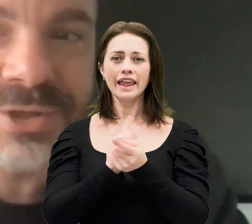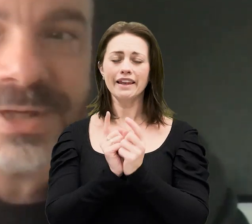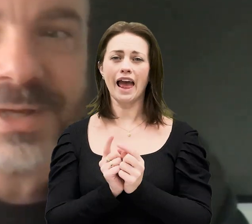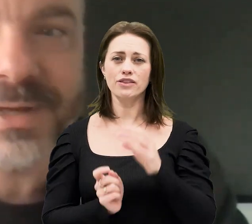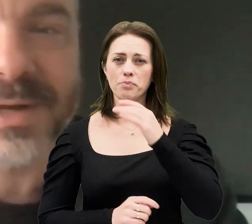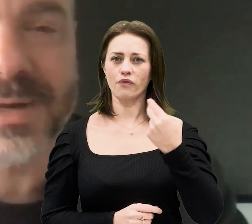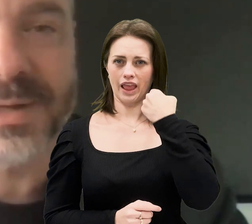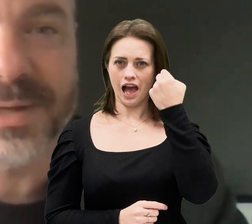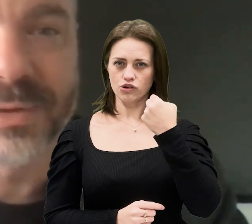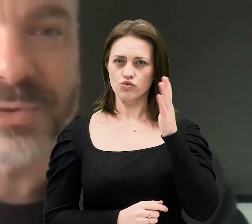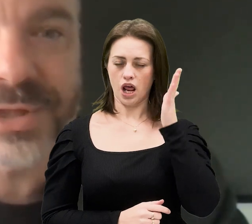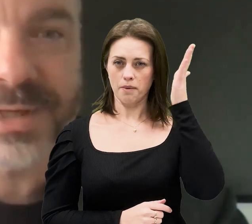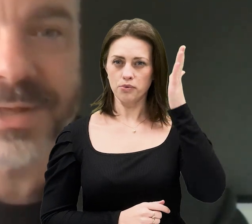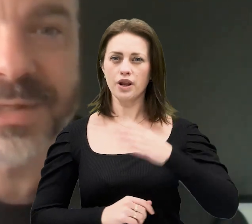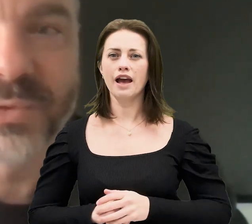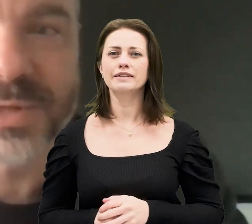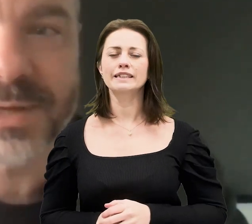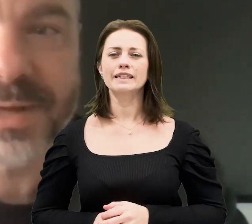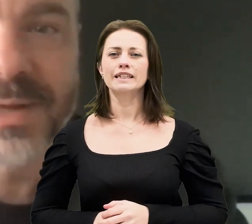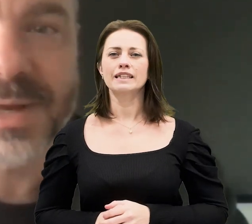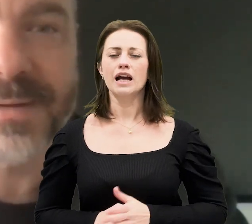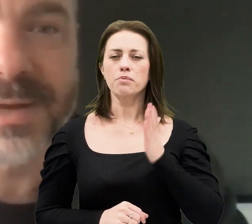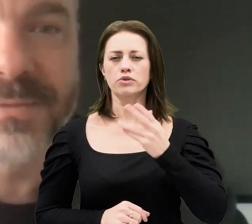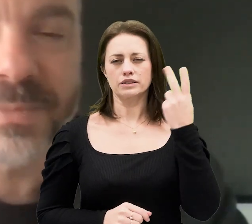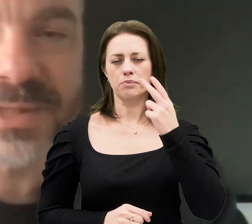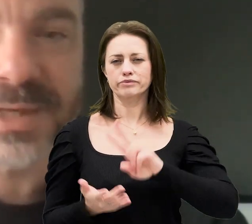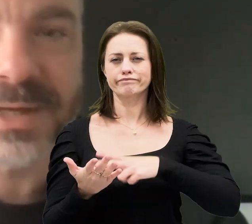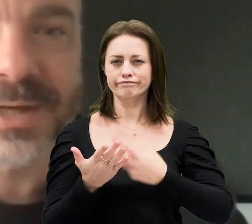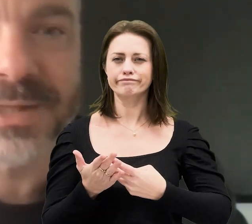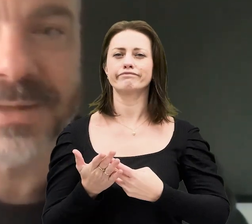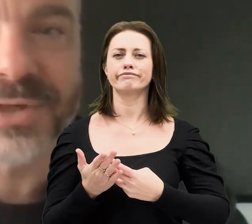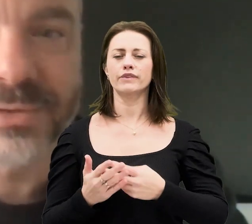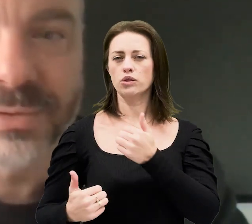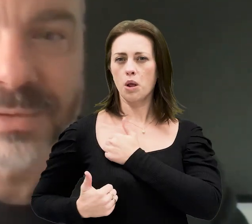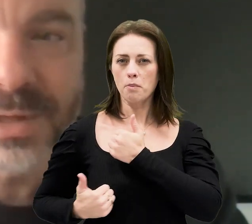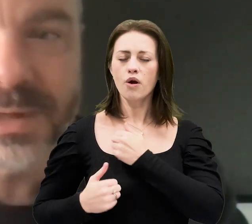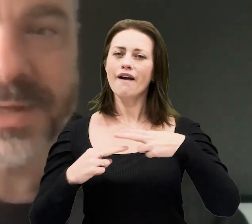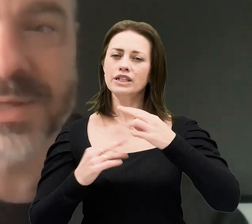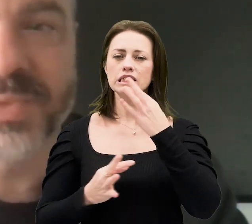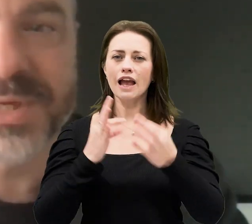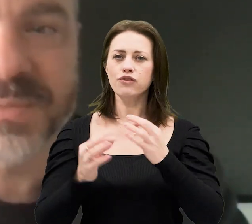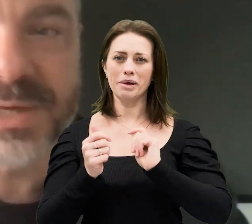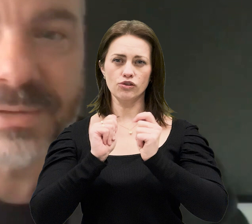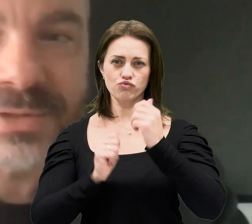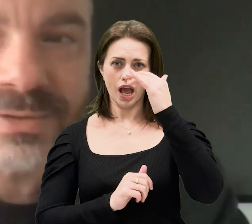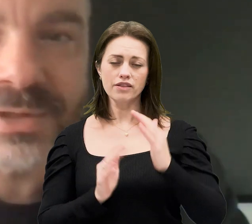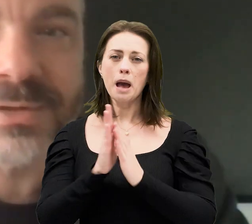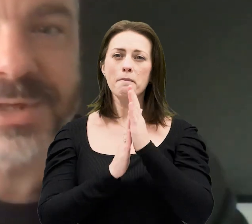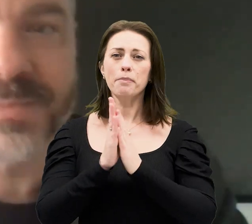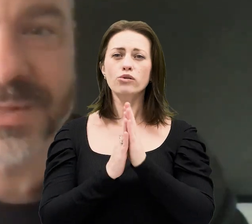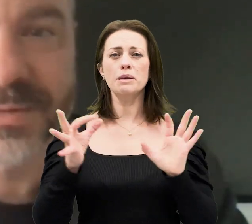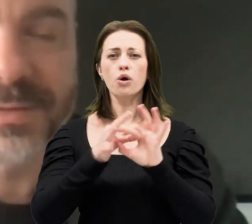v angličtině a je tlumočené tedy simultánně a informace nalezete v chatu. And please meet